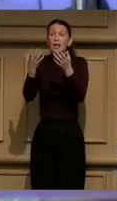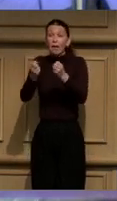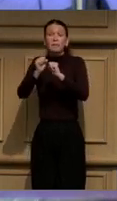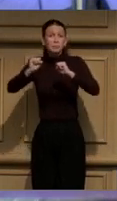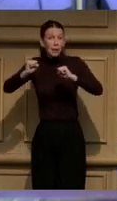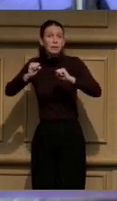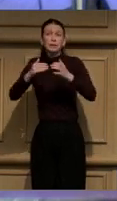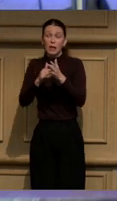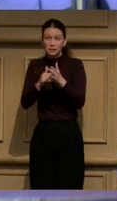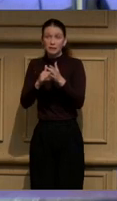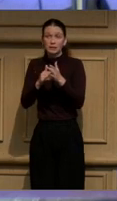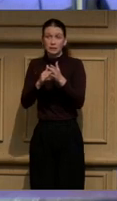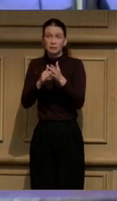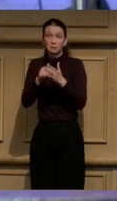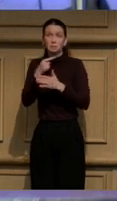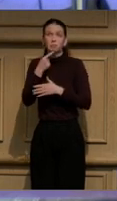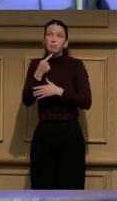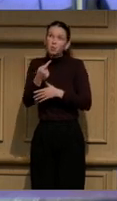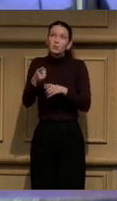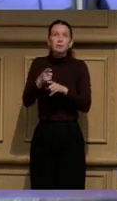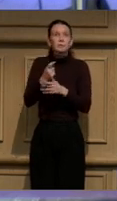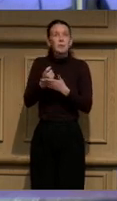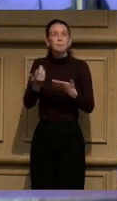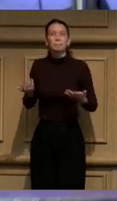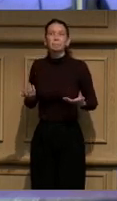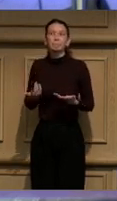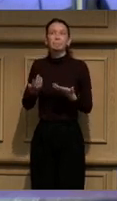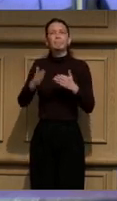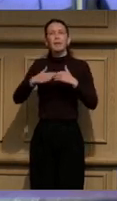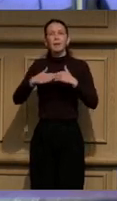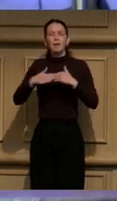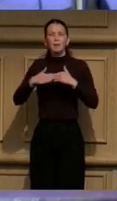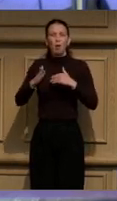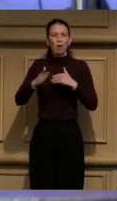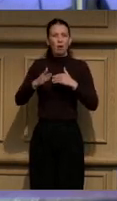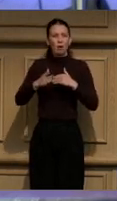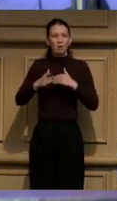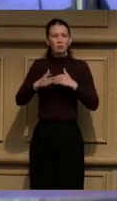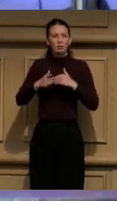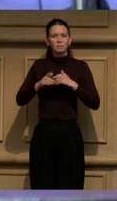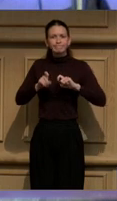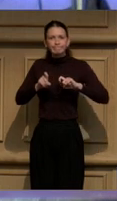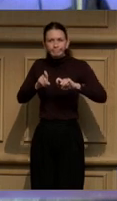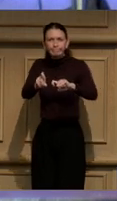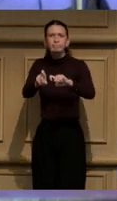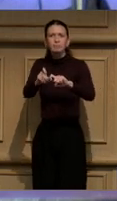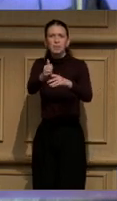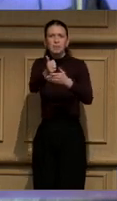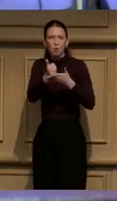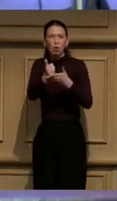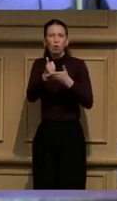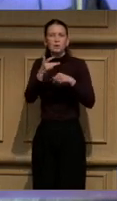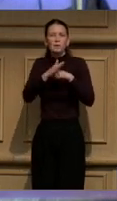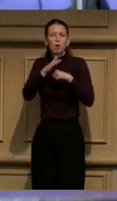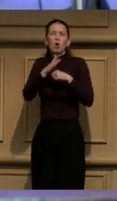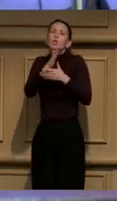but, you know, I think more sustained sort of lengths of those, I think. Mm-hmm.